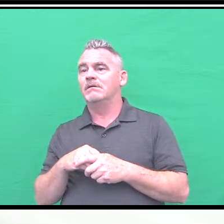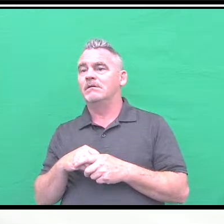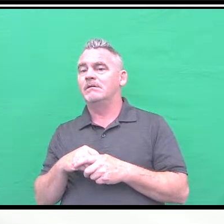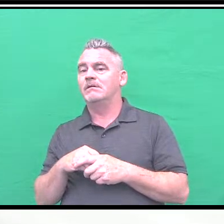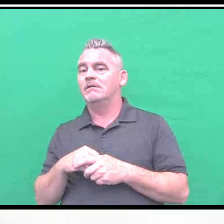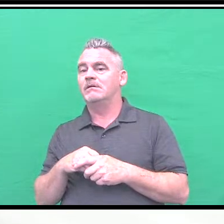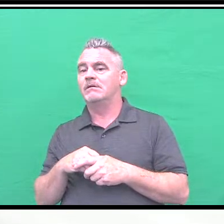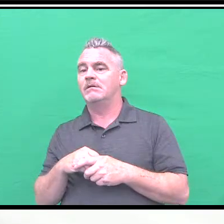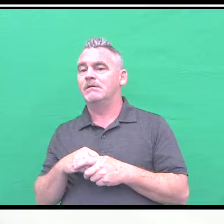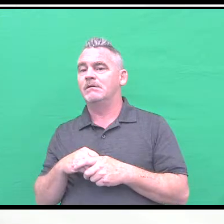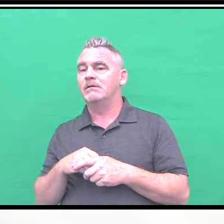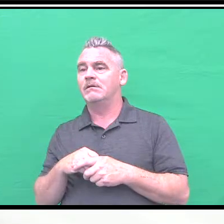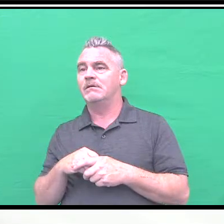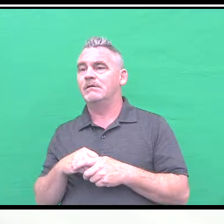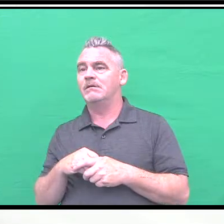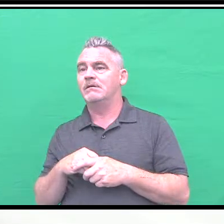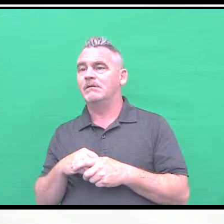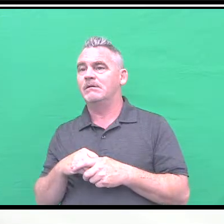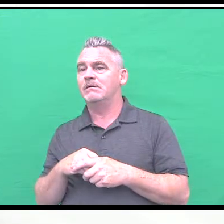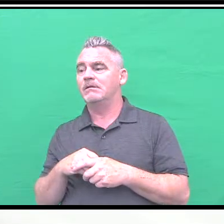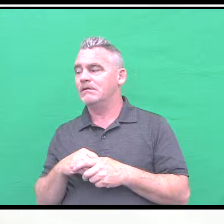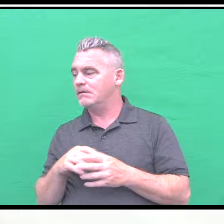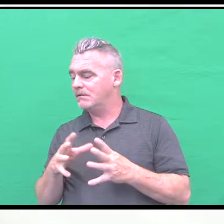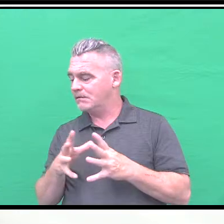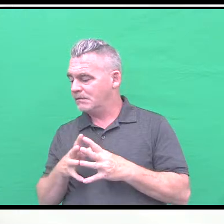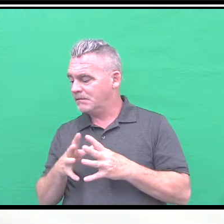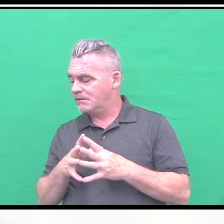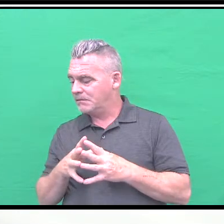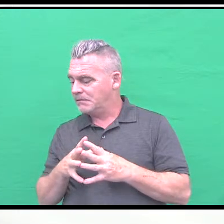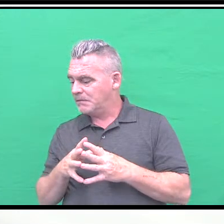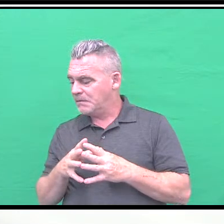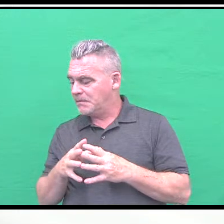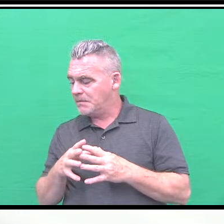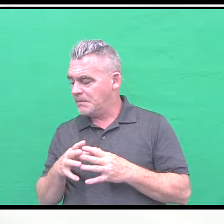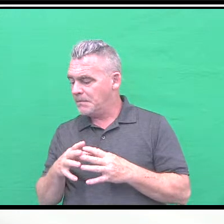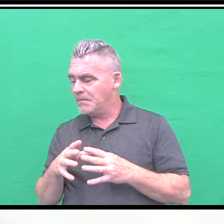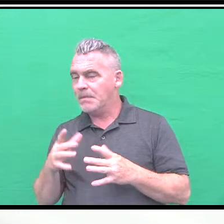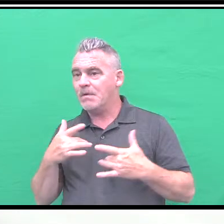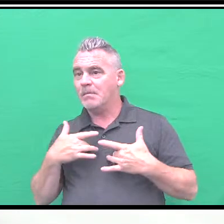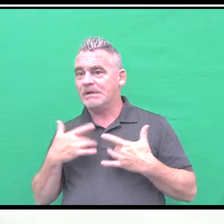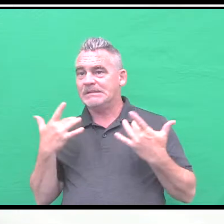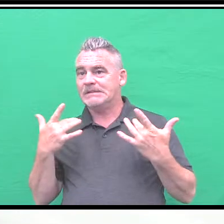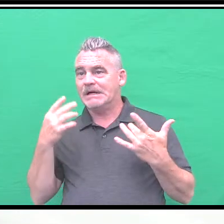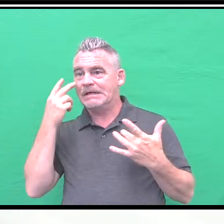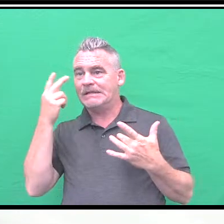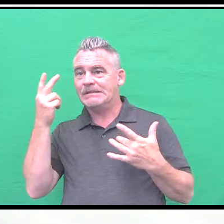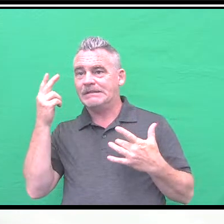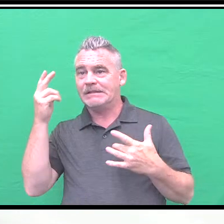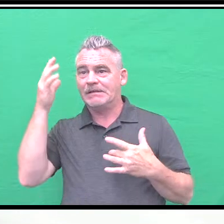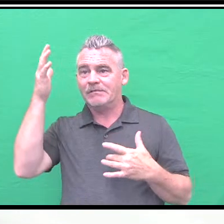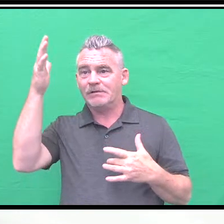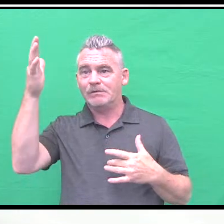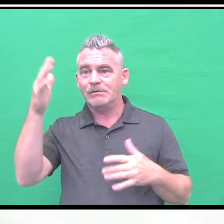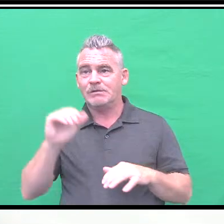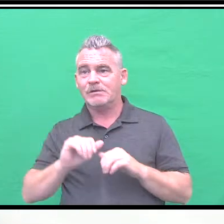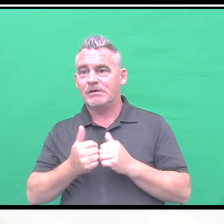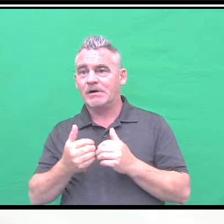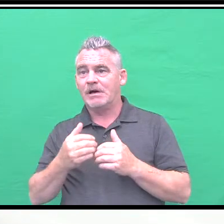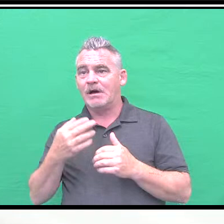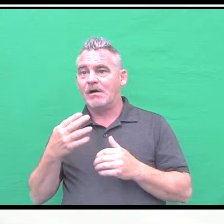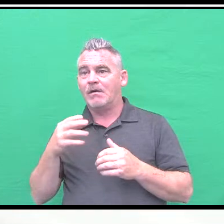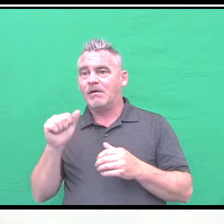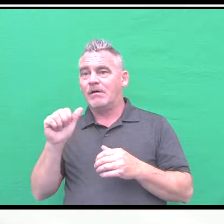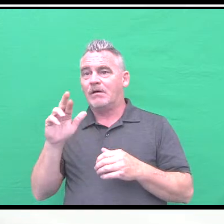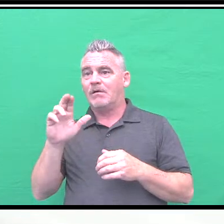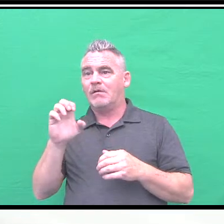in Palm Springs Unified School District. So I'm excited to see the future of how we are going to